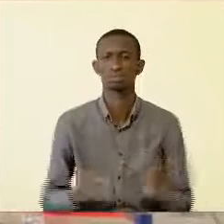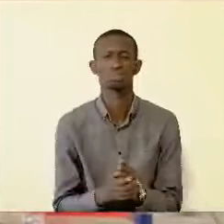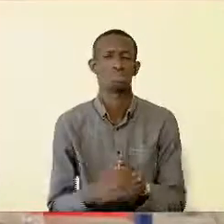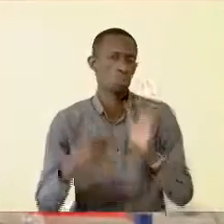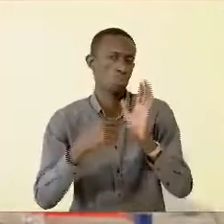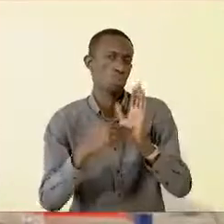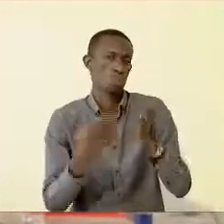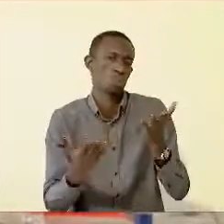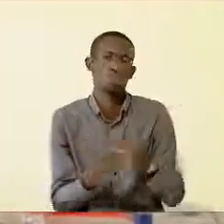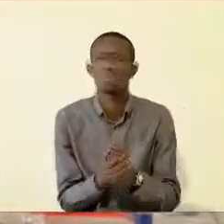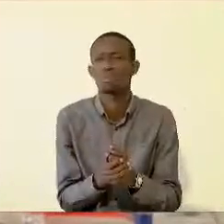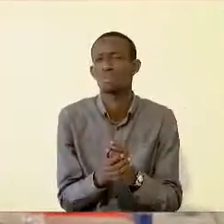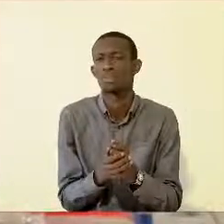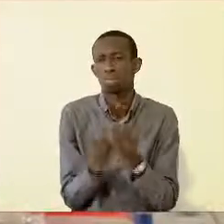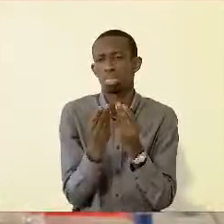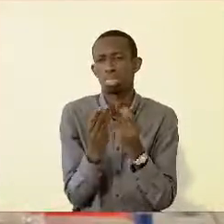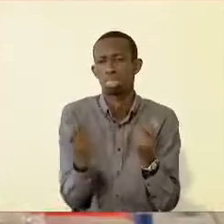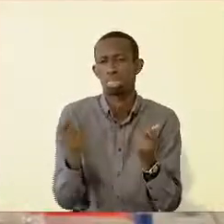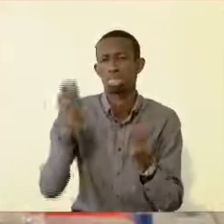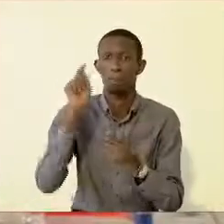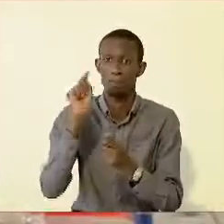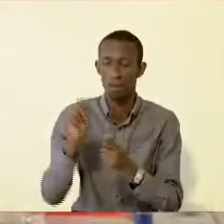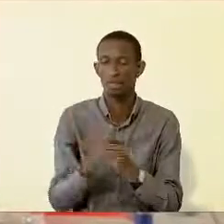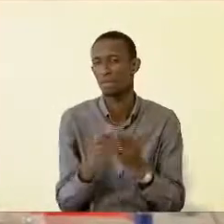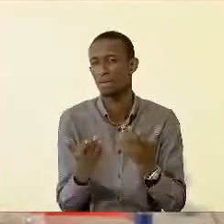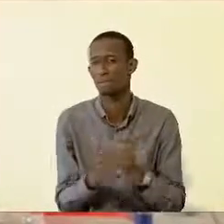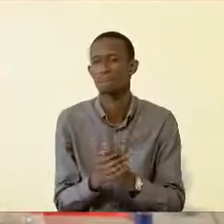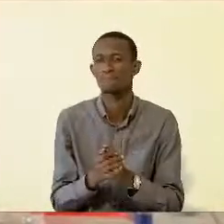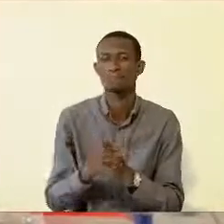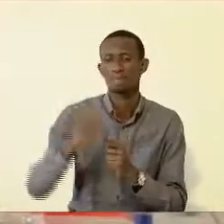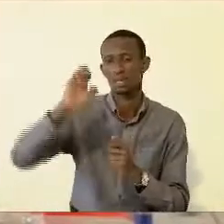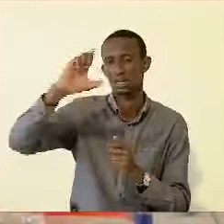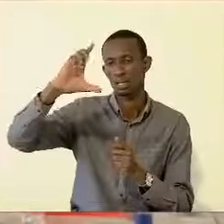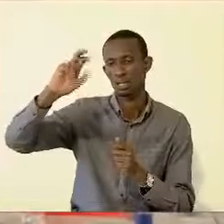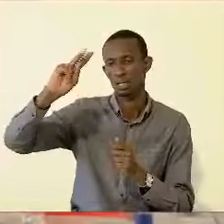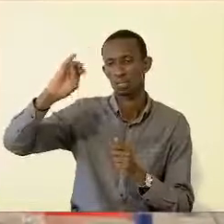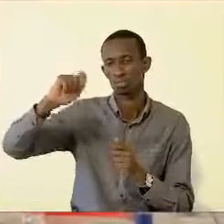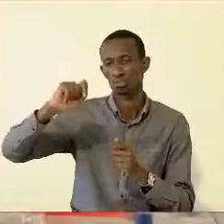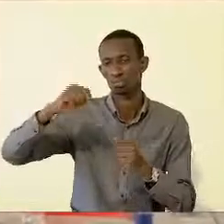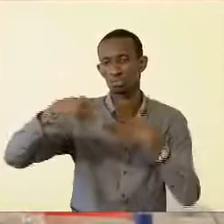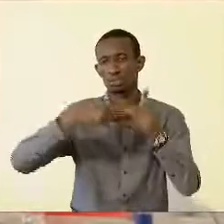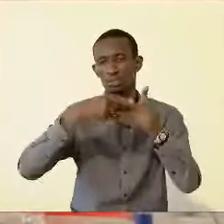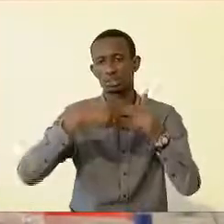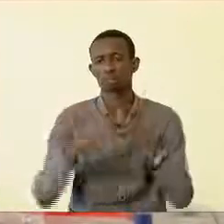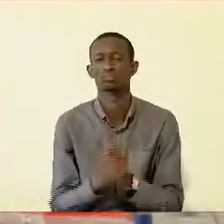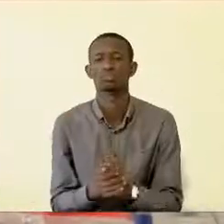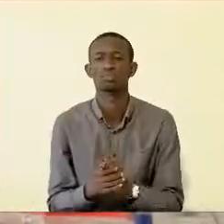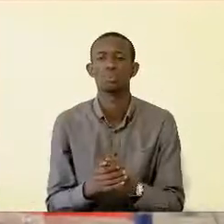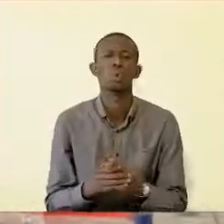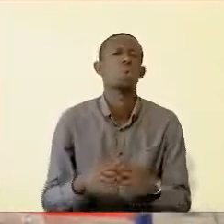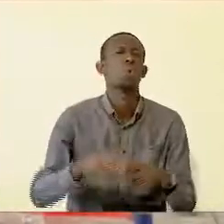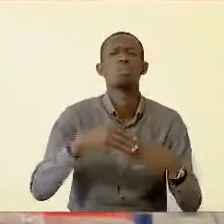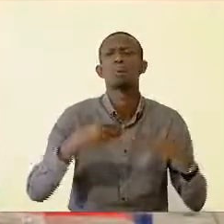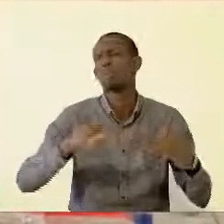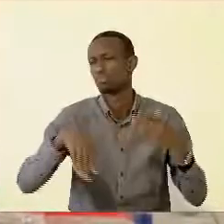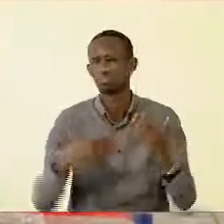the melting point, the ionization energy, electronegativity, metallic character, electron affinity. All those